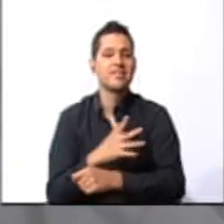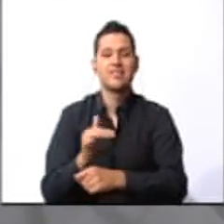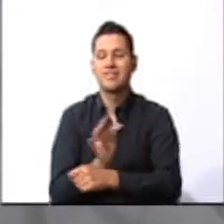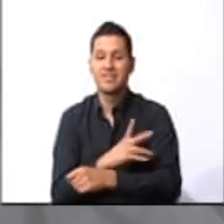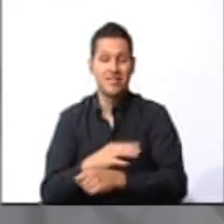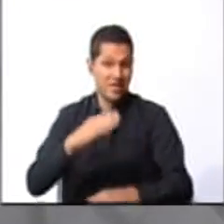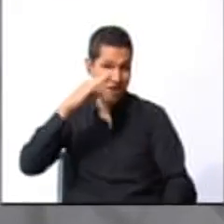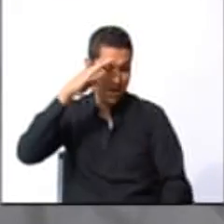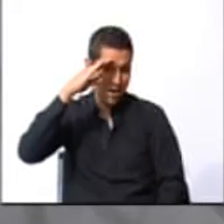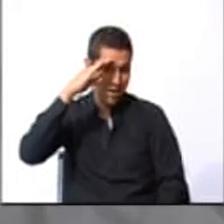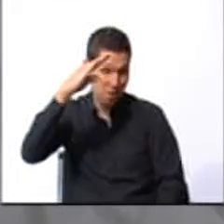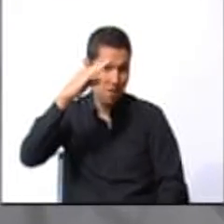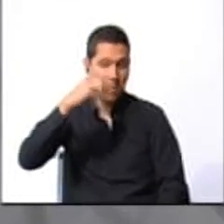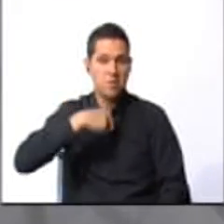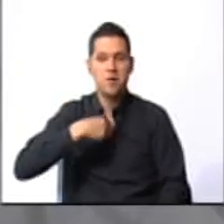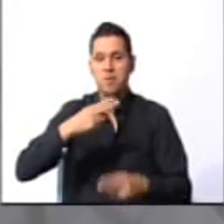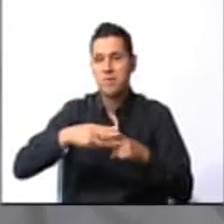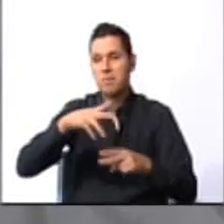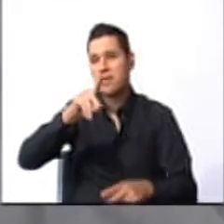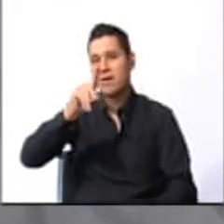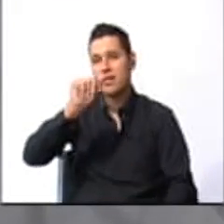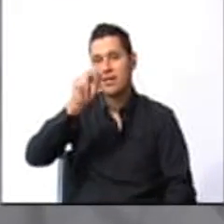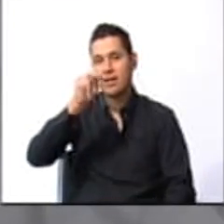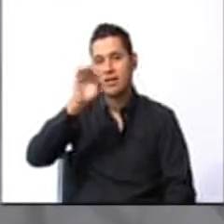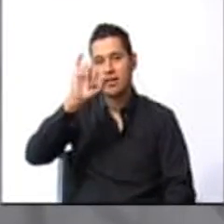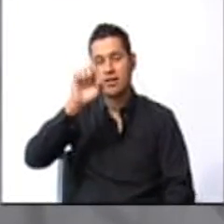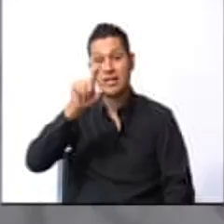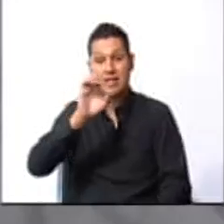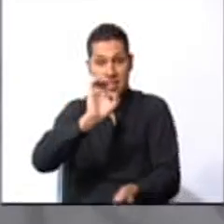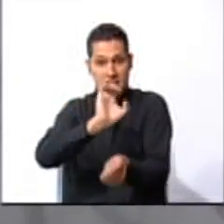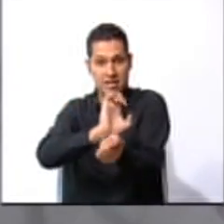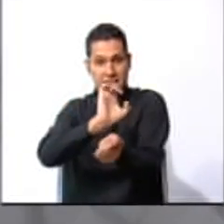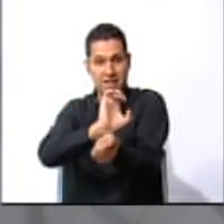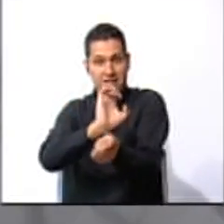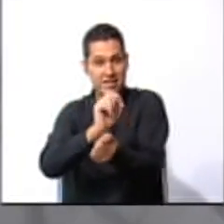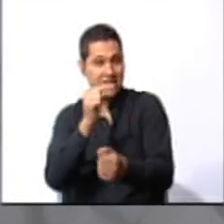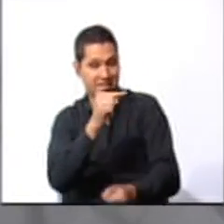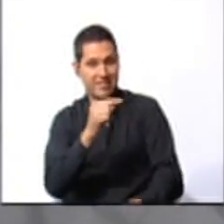Hello, my name is Tevallas.